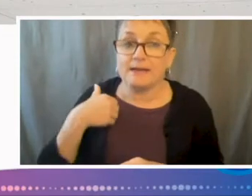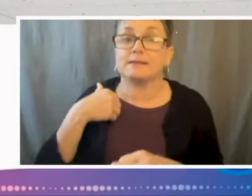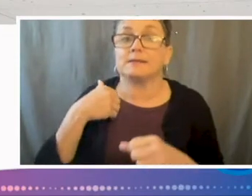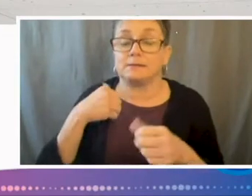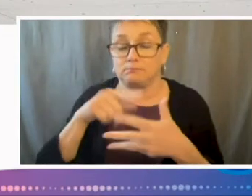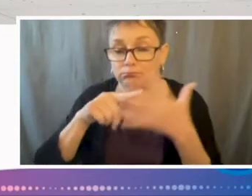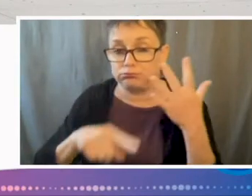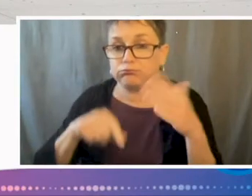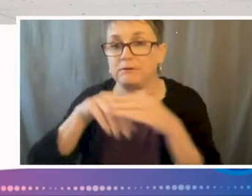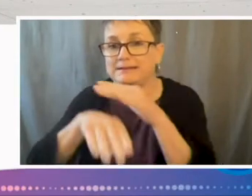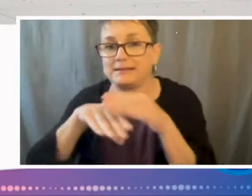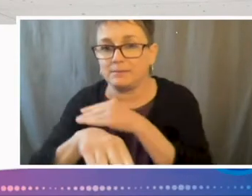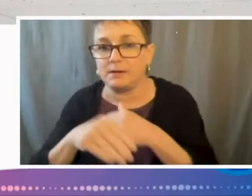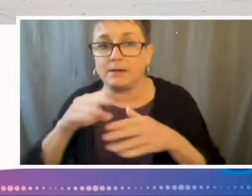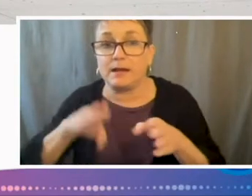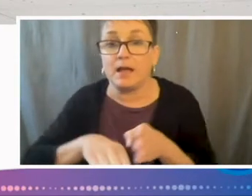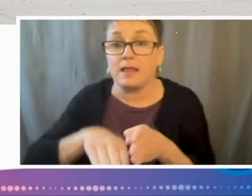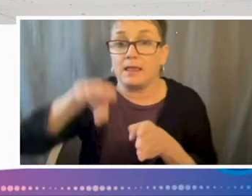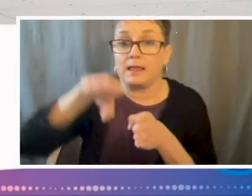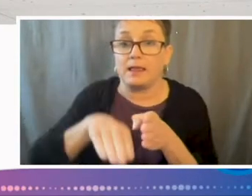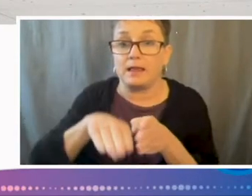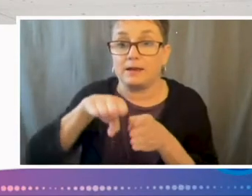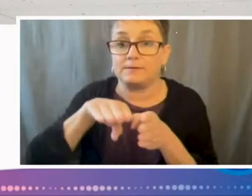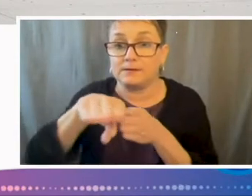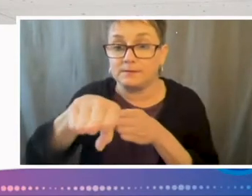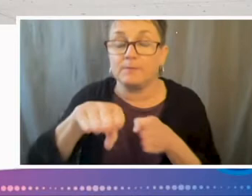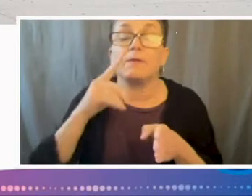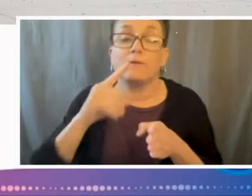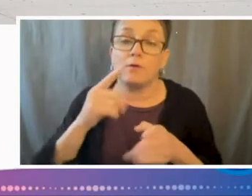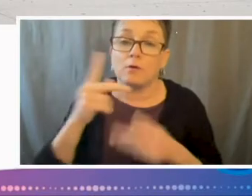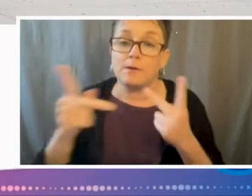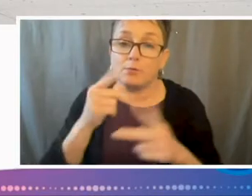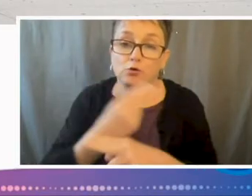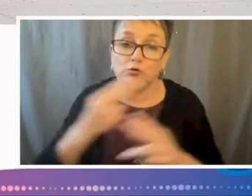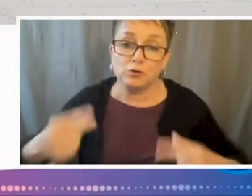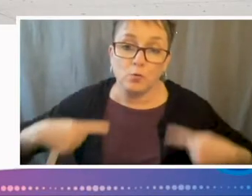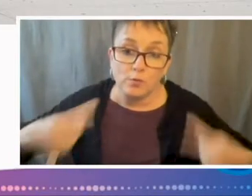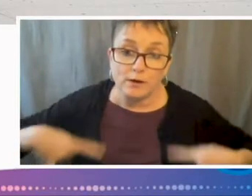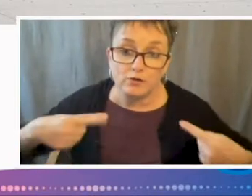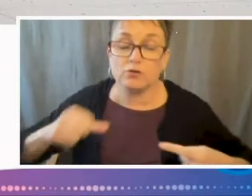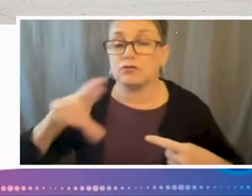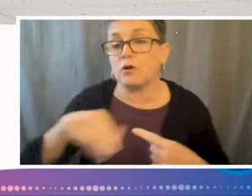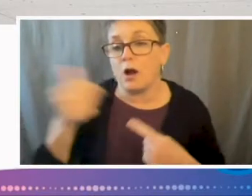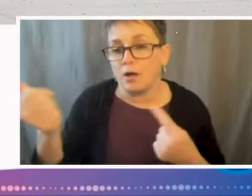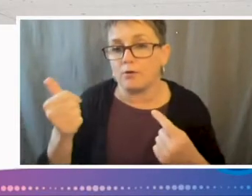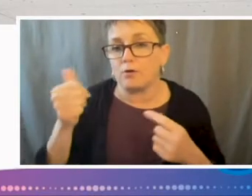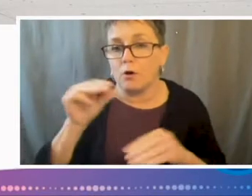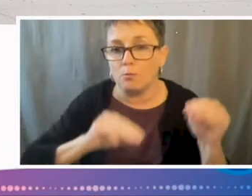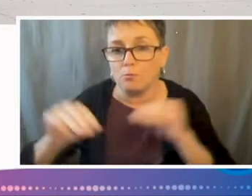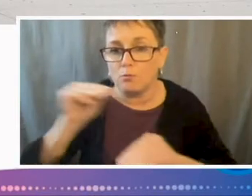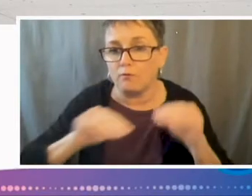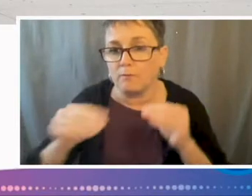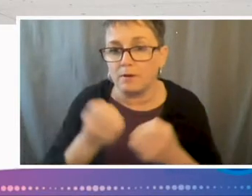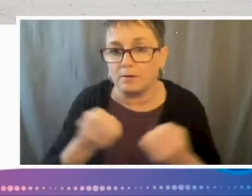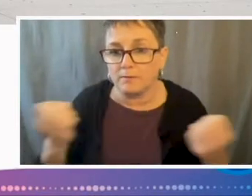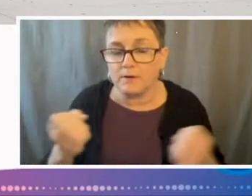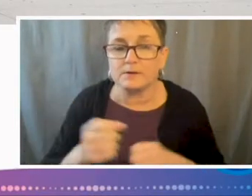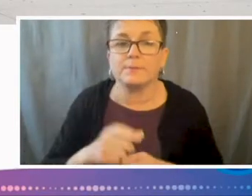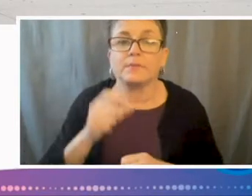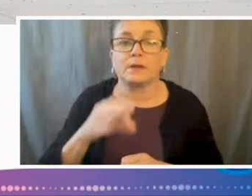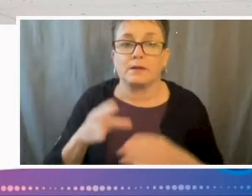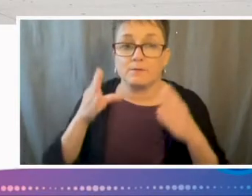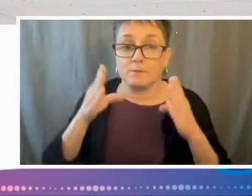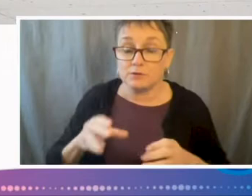features: lifts to accommodate customers using wheelchairs and other mobility devices, and anyone unable to use stairs